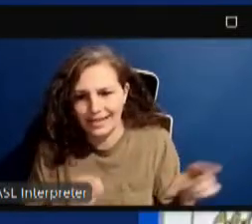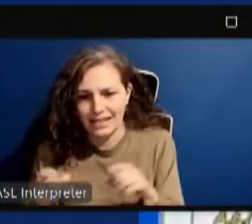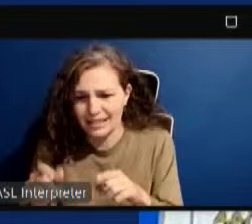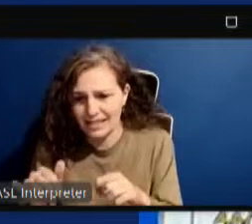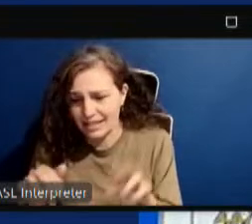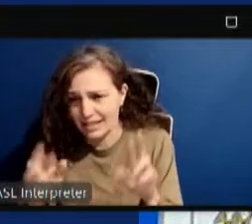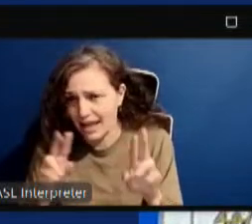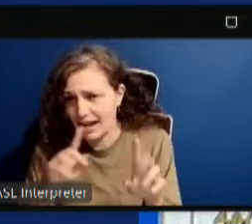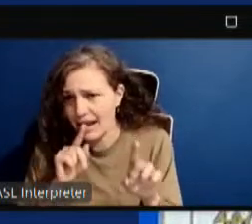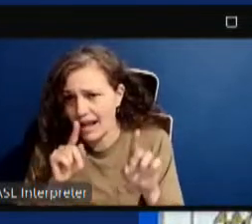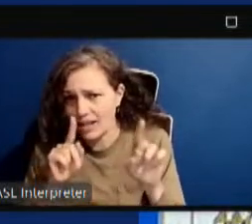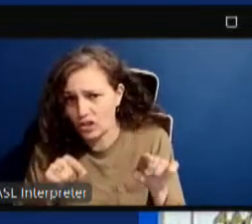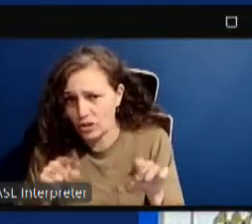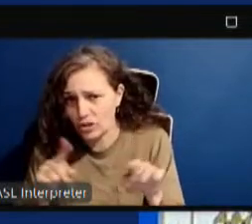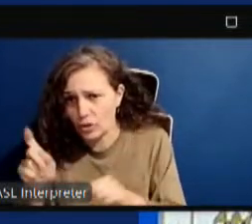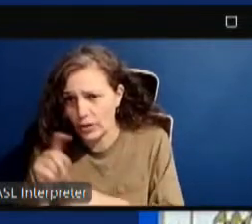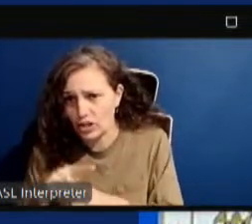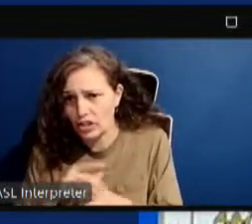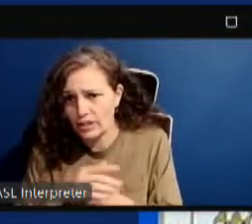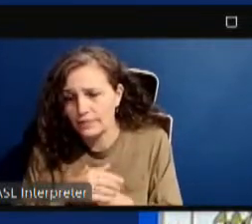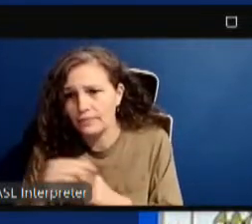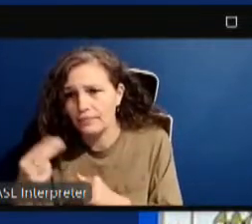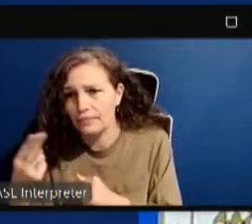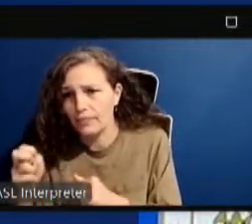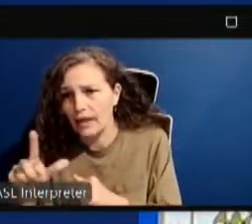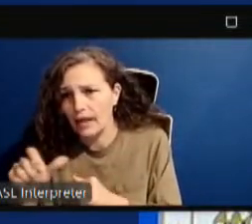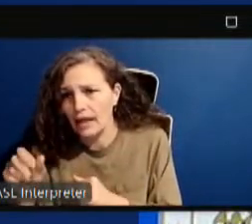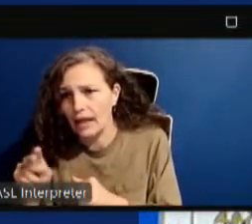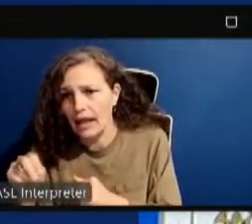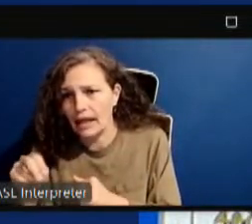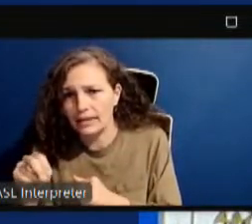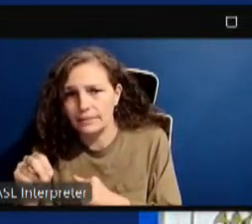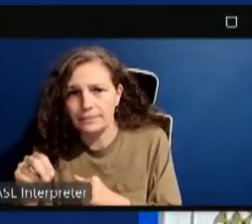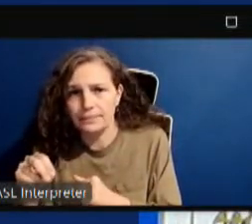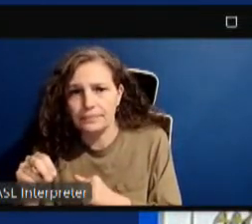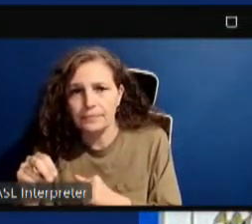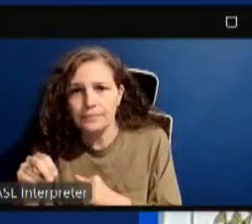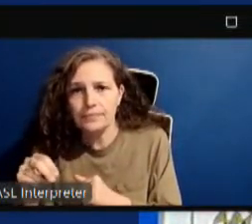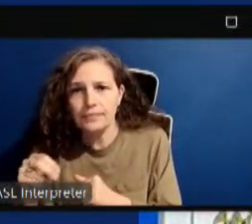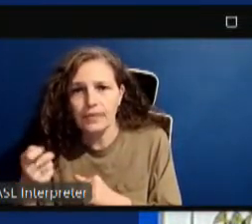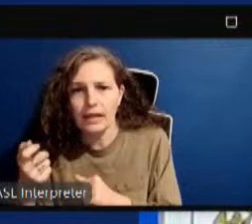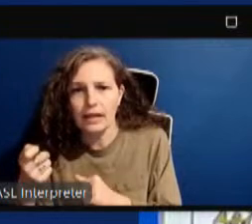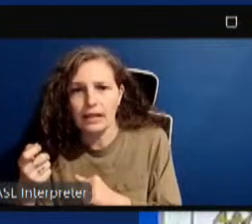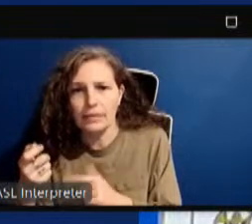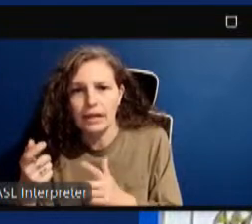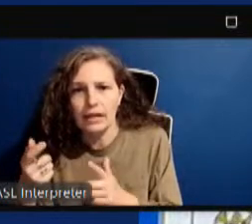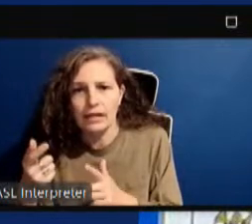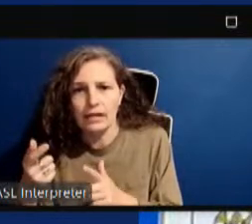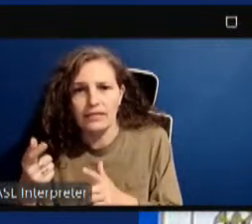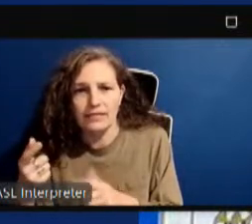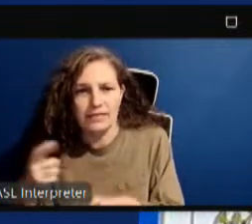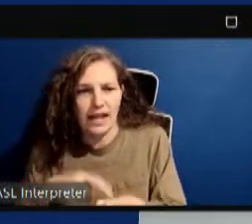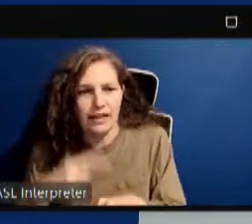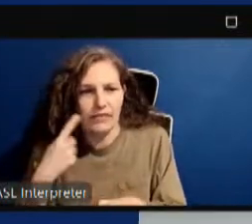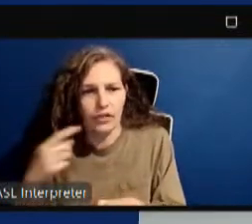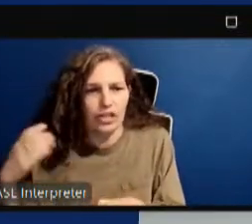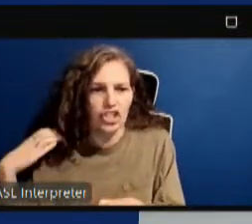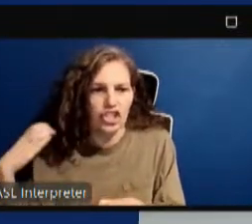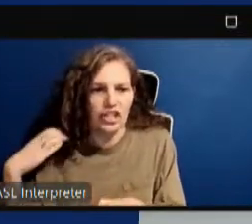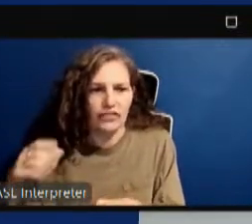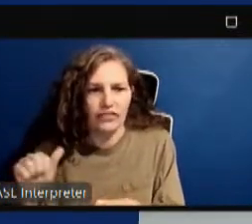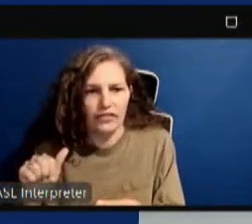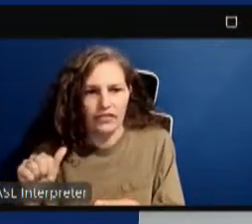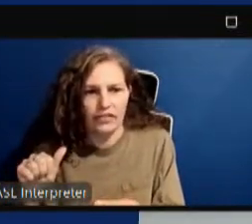Can we also just give a little bit of time to Chief Al Yanagisawa in case he wants to add anything from LA County Fire? Sure. So